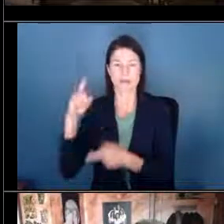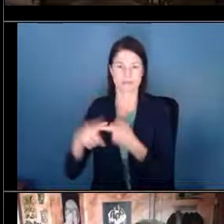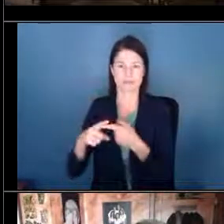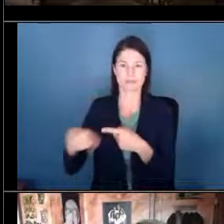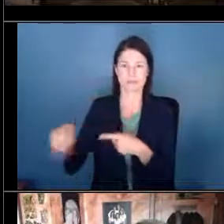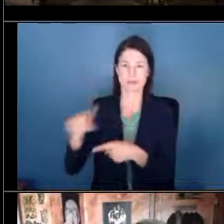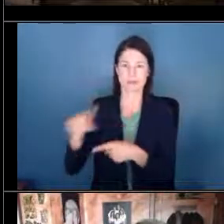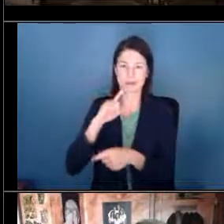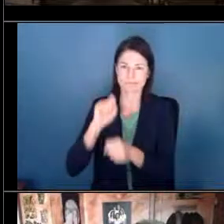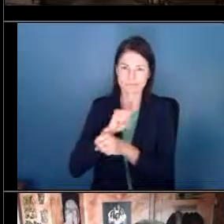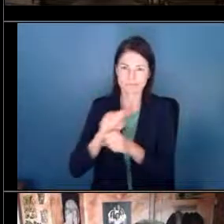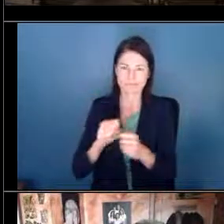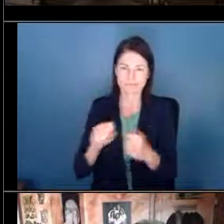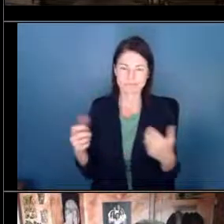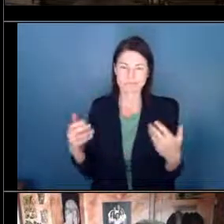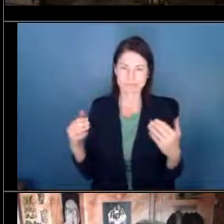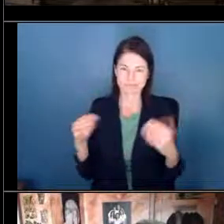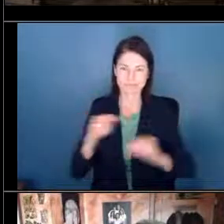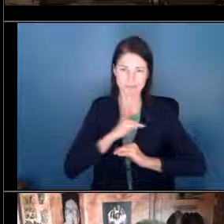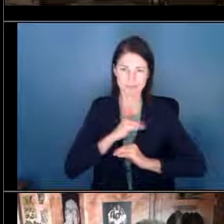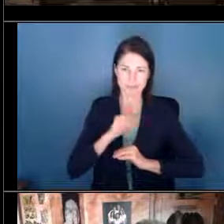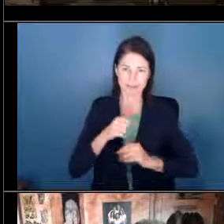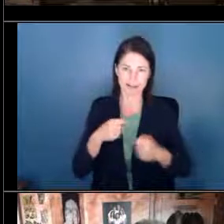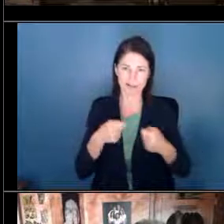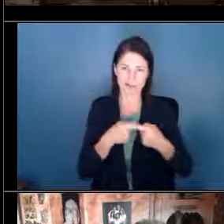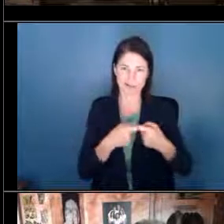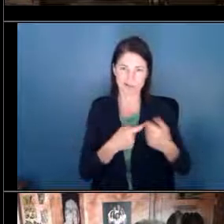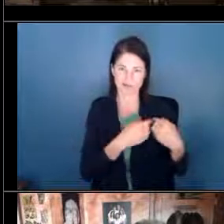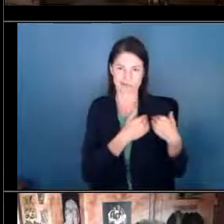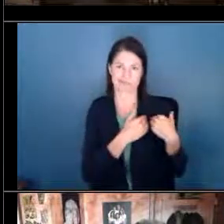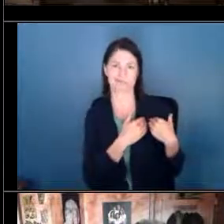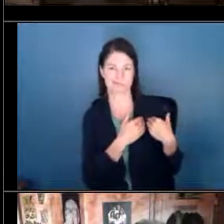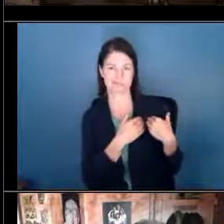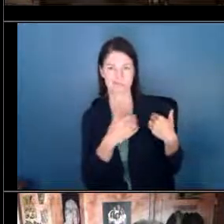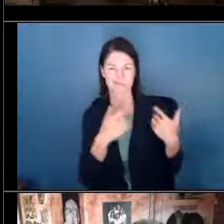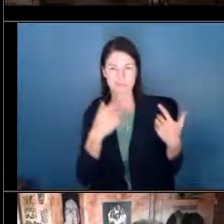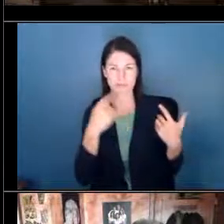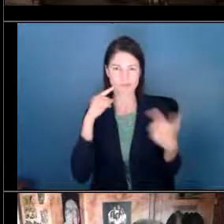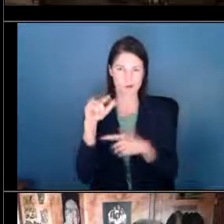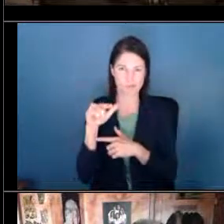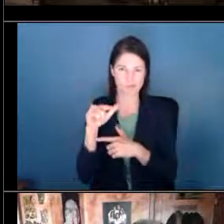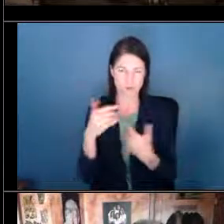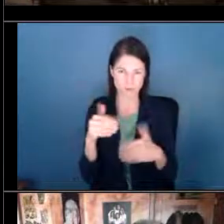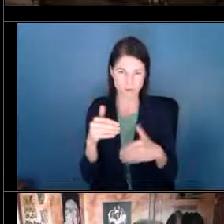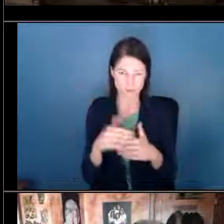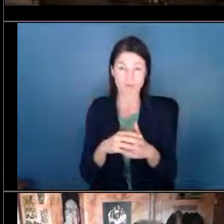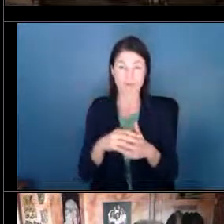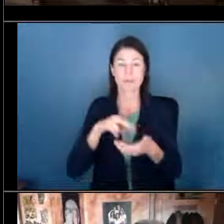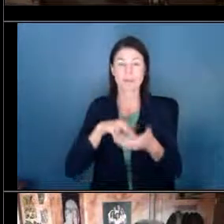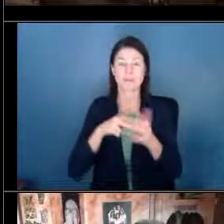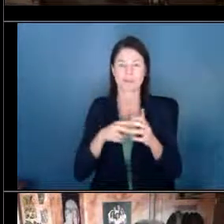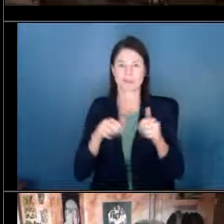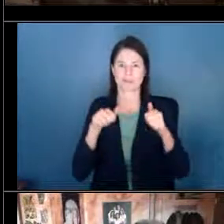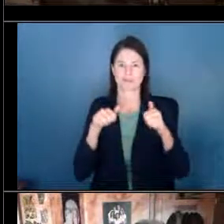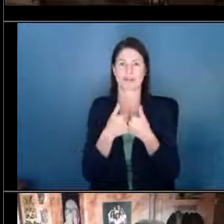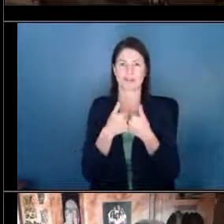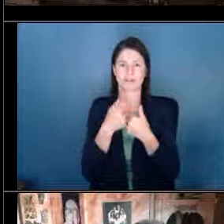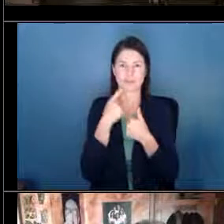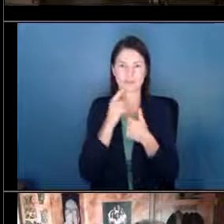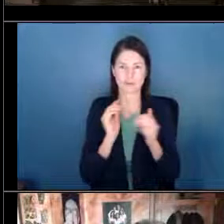the electrical load at a given airport that is on the drawing board. And so this creates some challenges for our